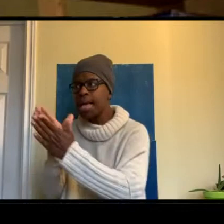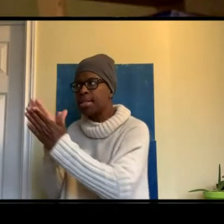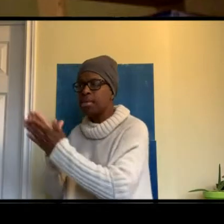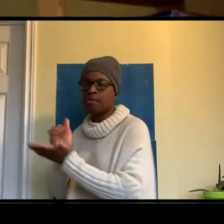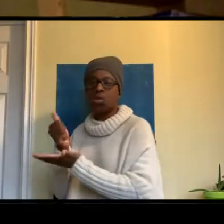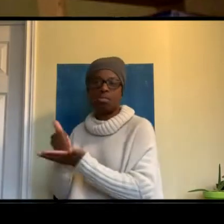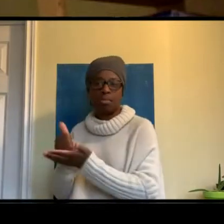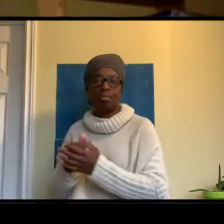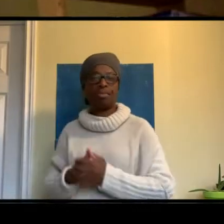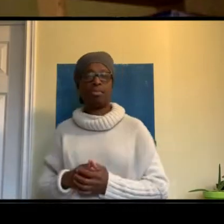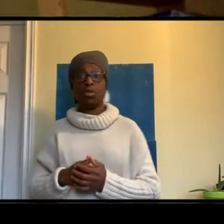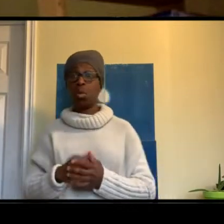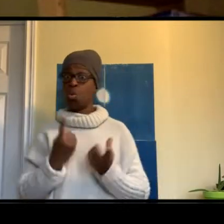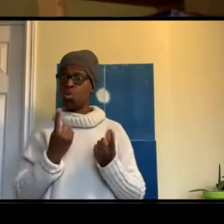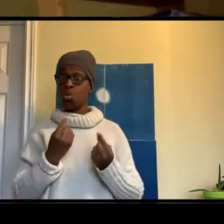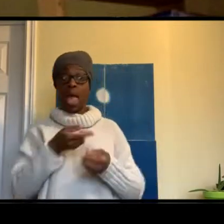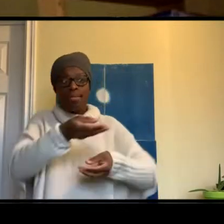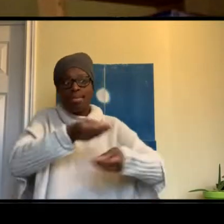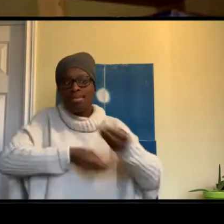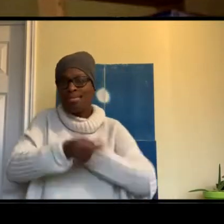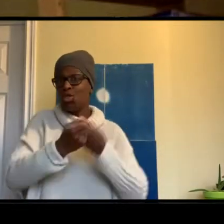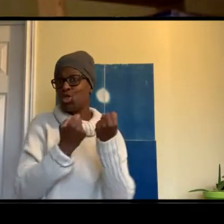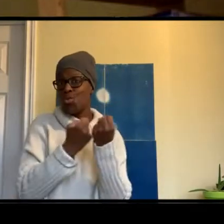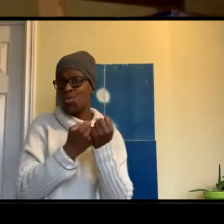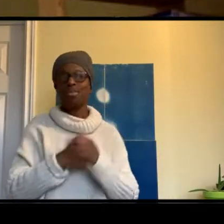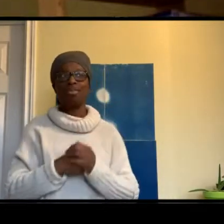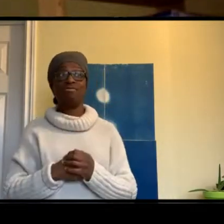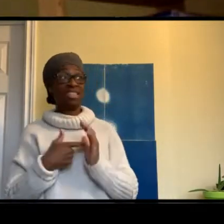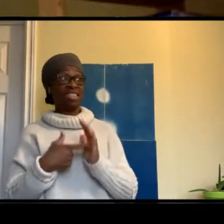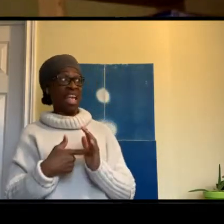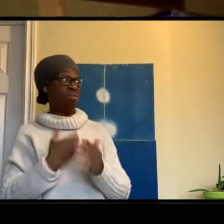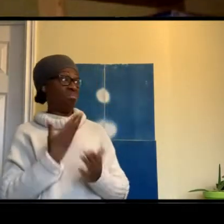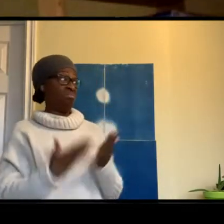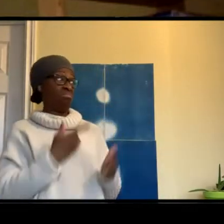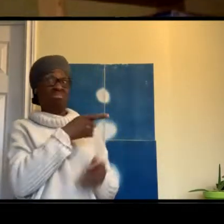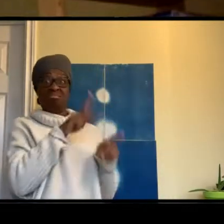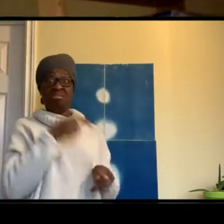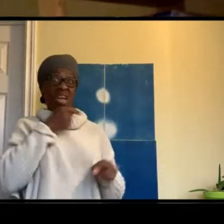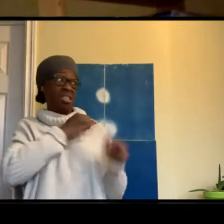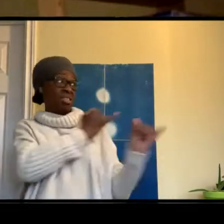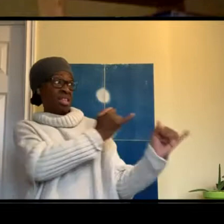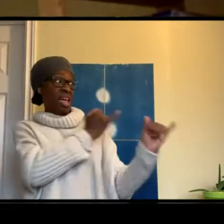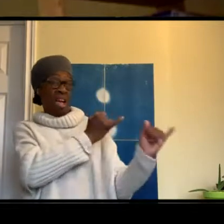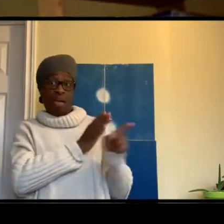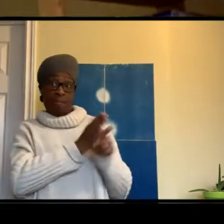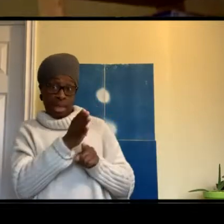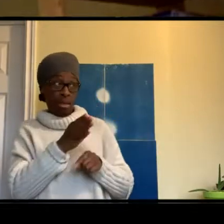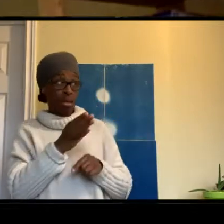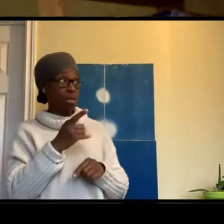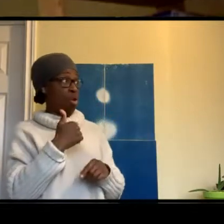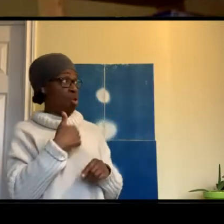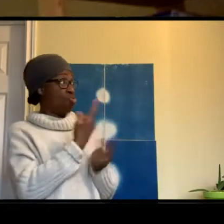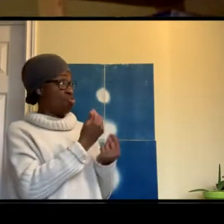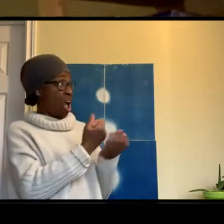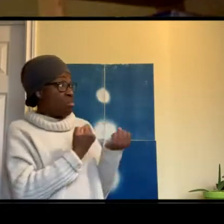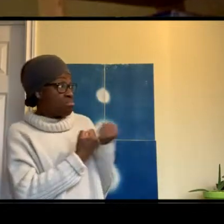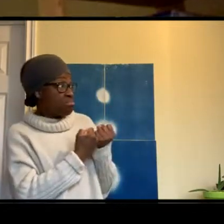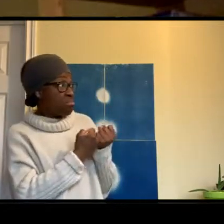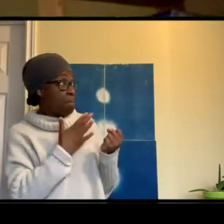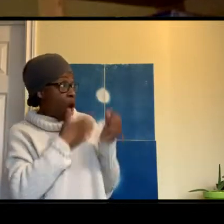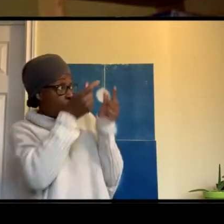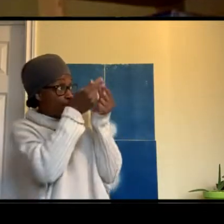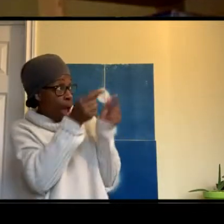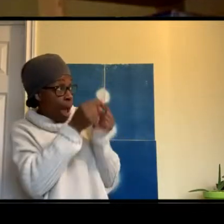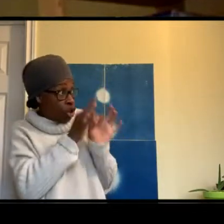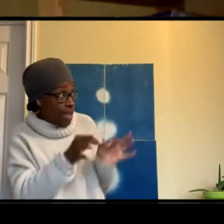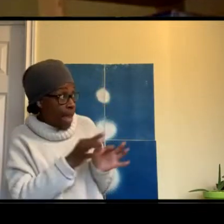or a job application. You know, you can go to a coffee shop or wherever we're able to go right now with the pandemic. You can get on Zoom like Kelsey